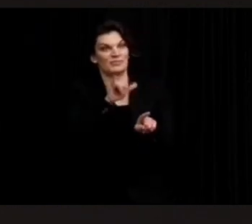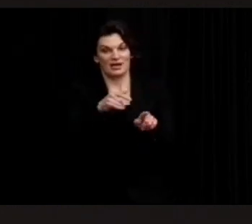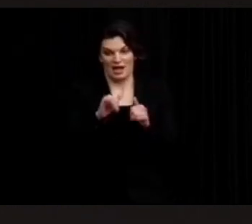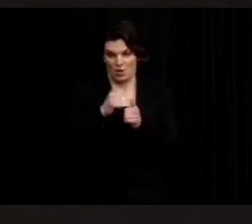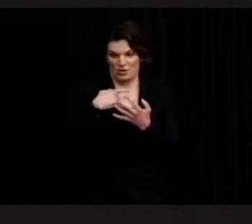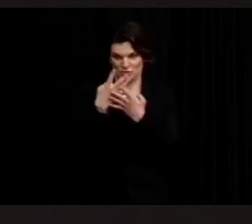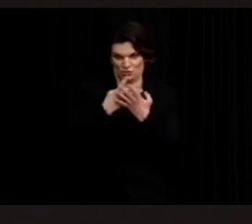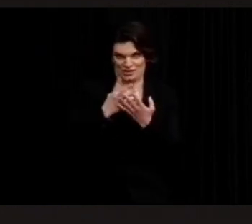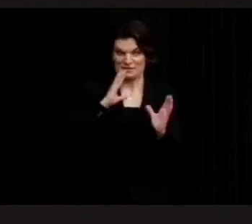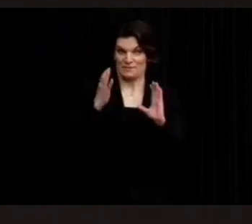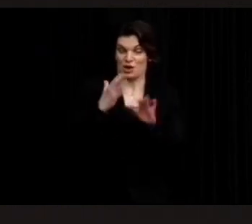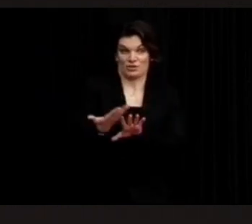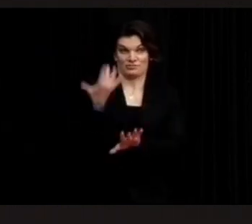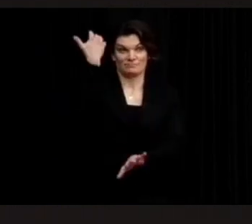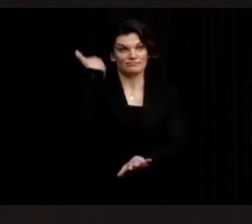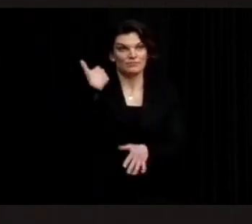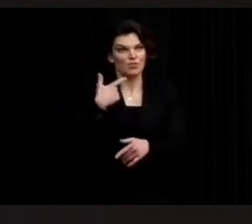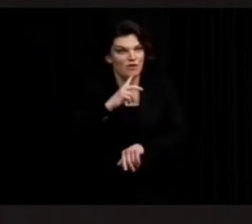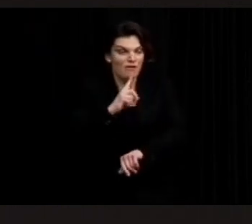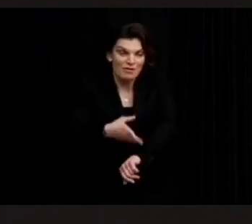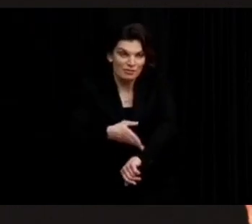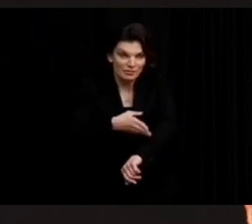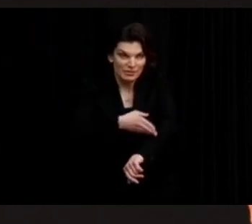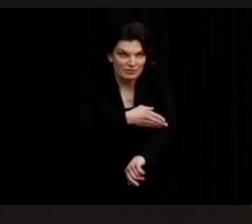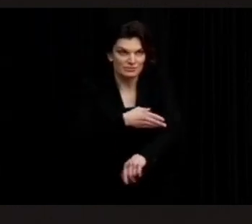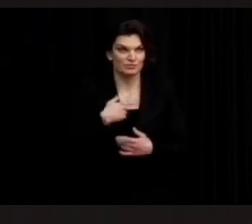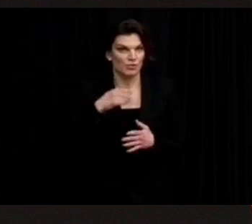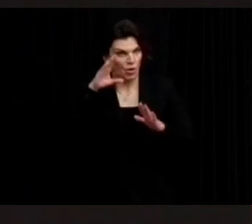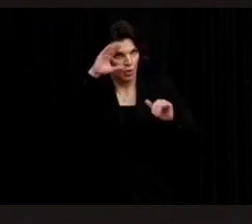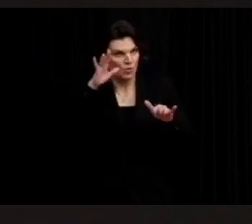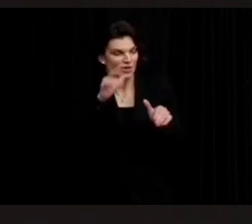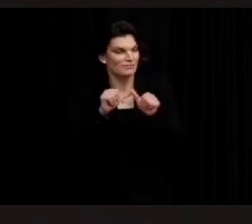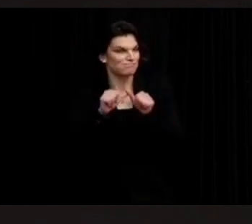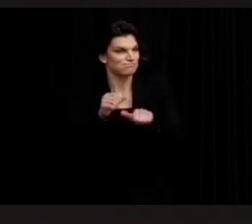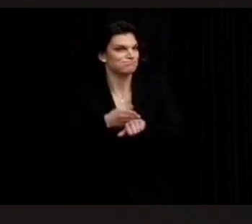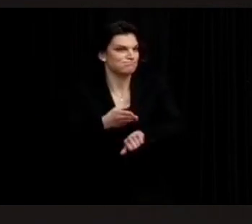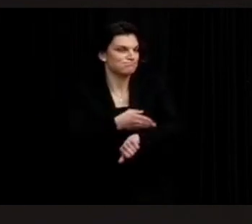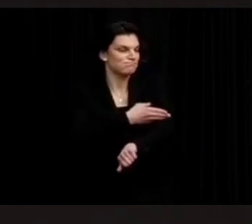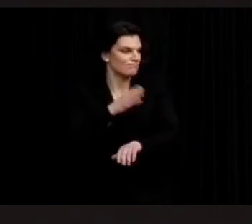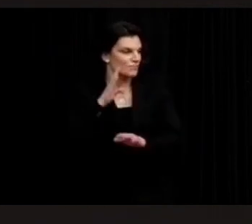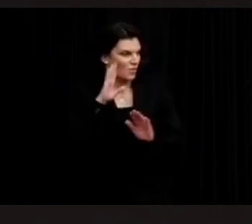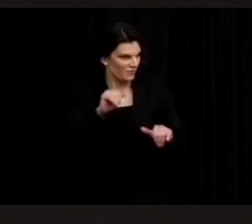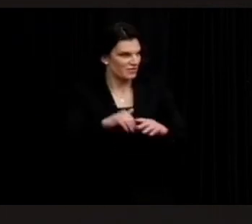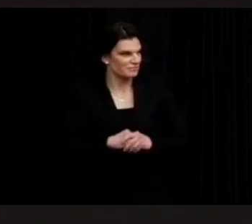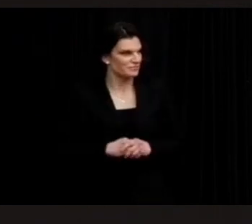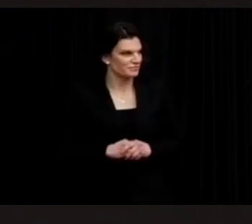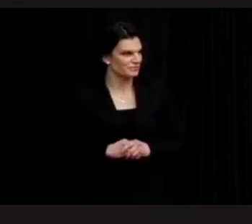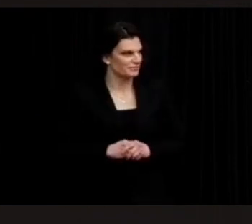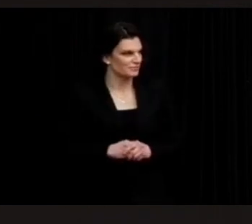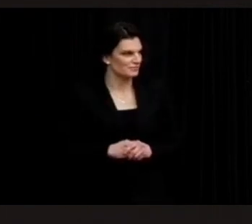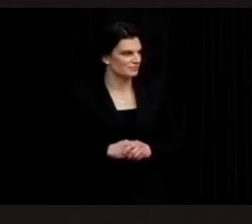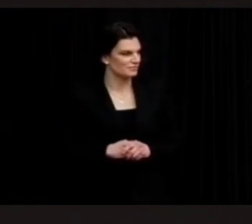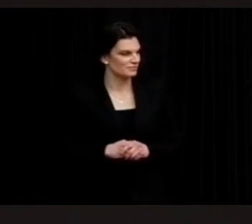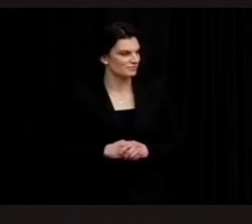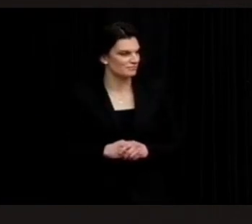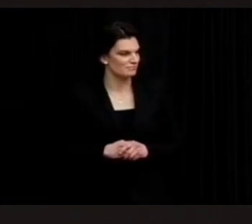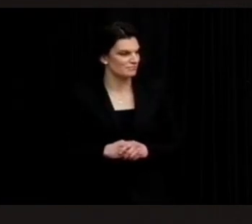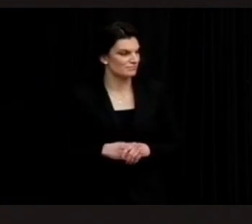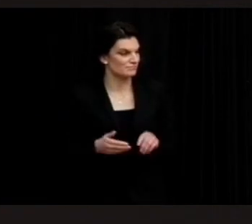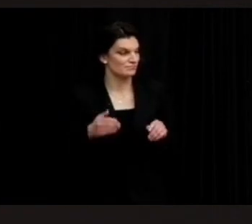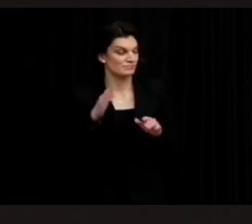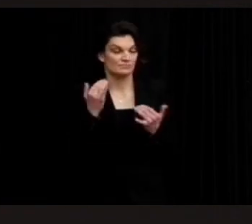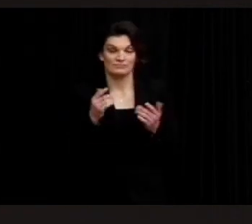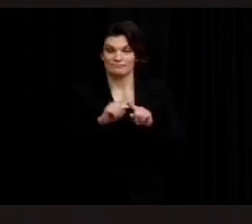from where we were years ago. And the hope is that we can continue to move in this direction with many of the different